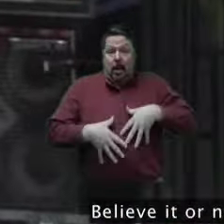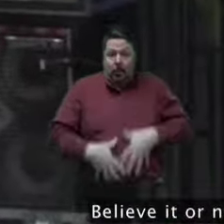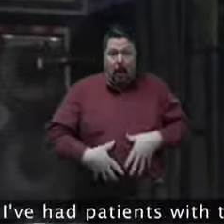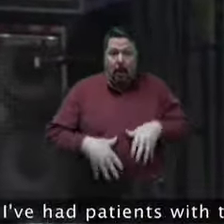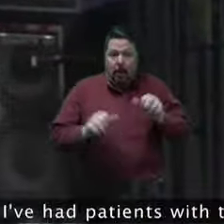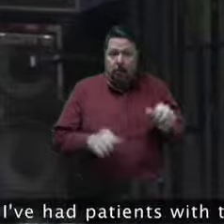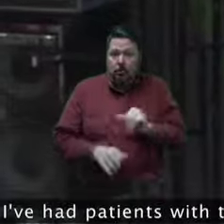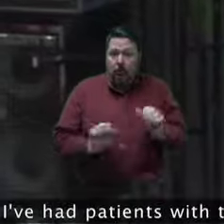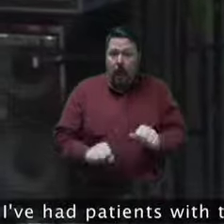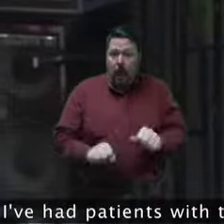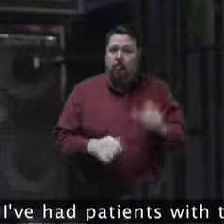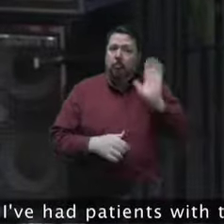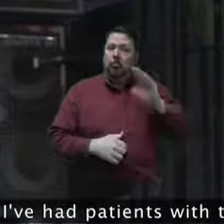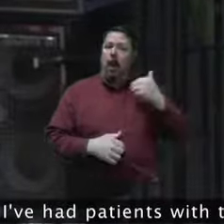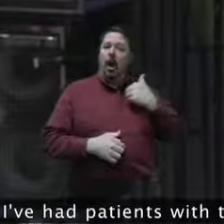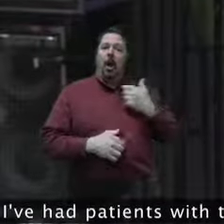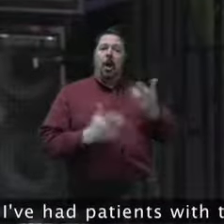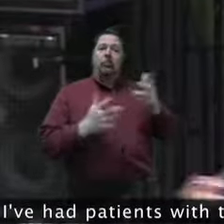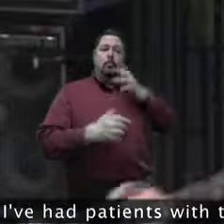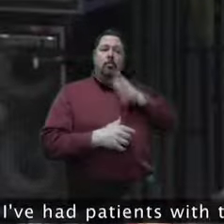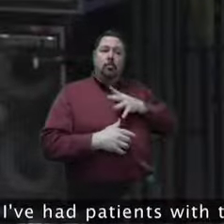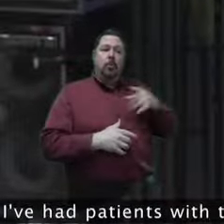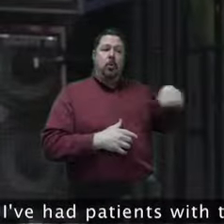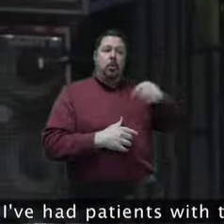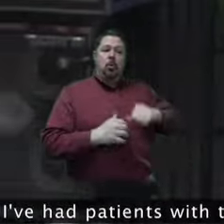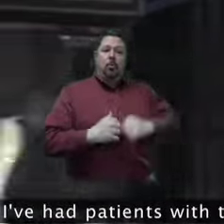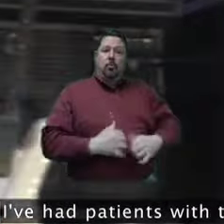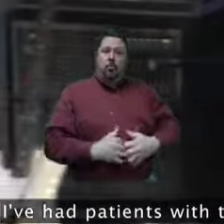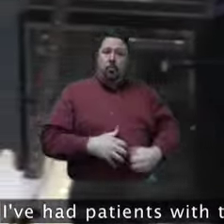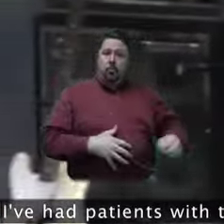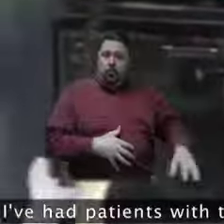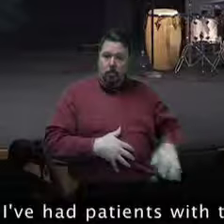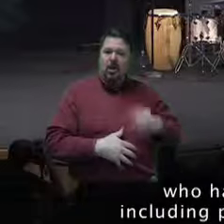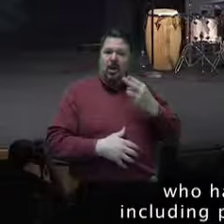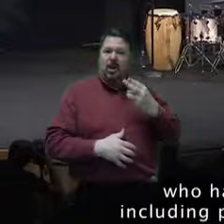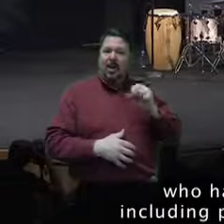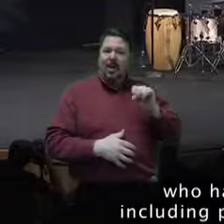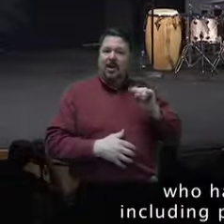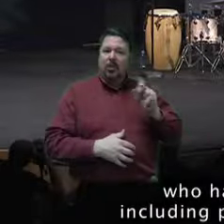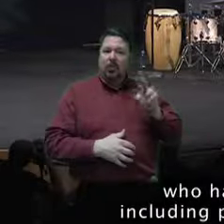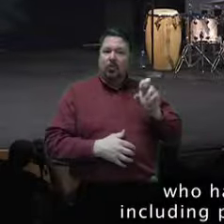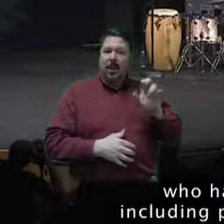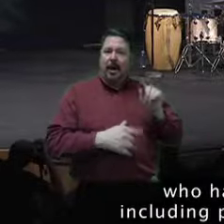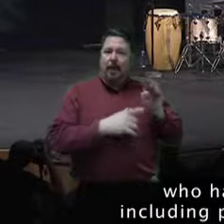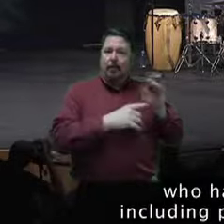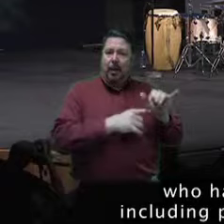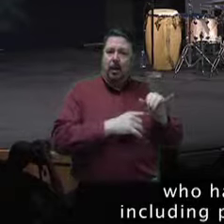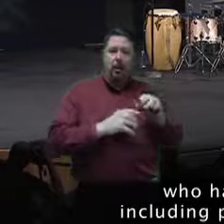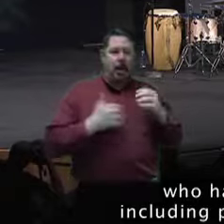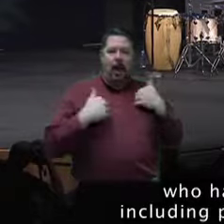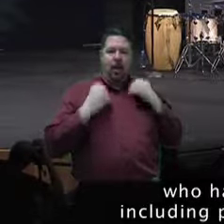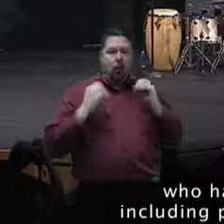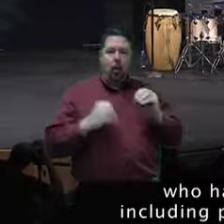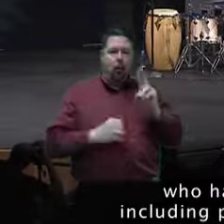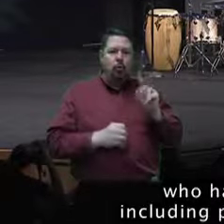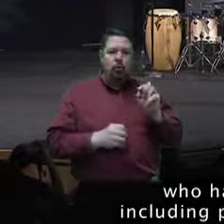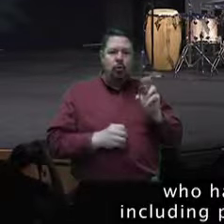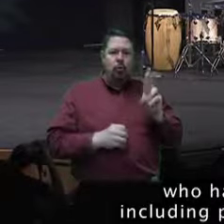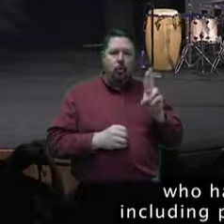internal viscera. I've had patients with a uterus removed, hysterectomy, who have a phantom uterus,